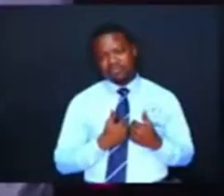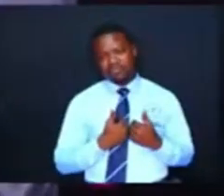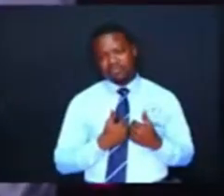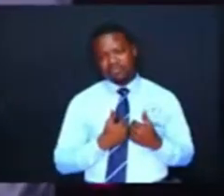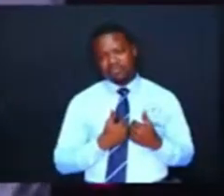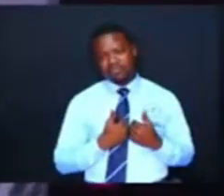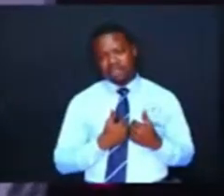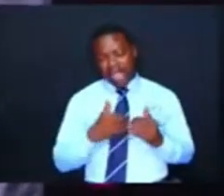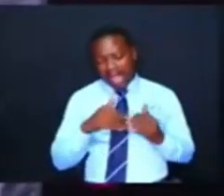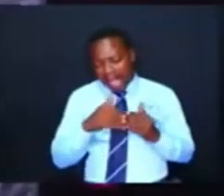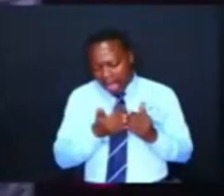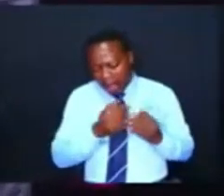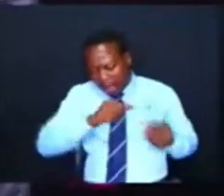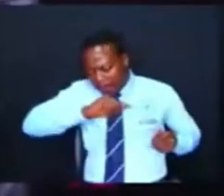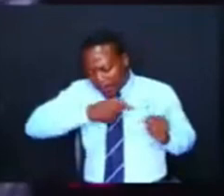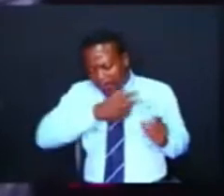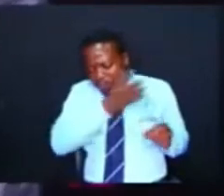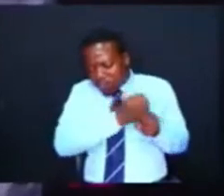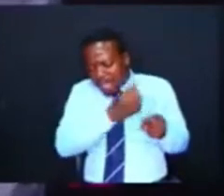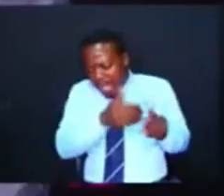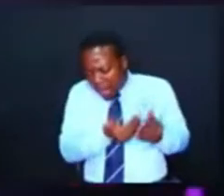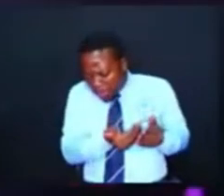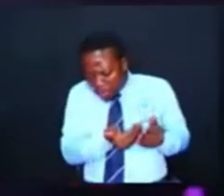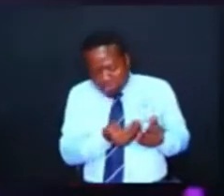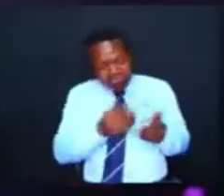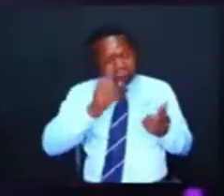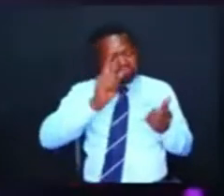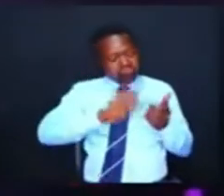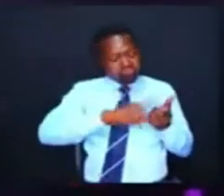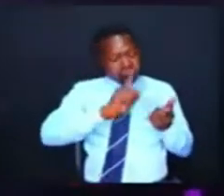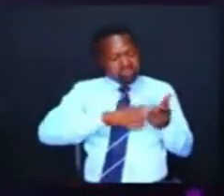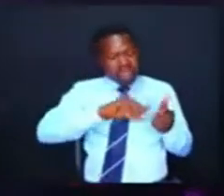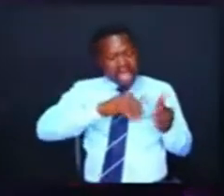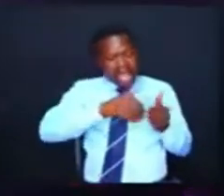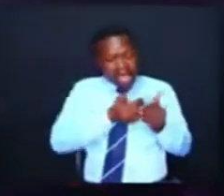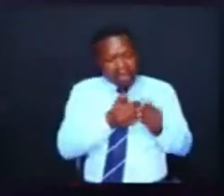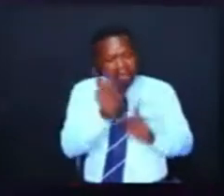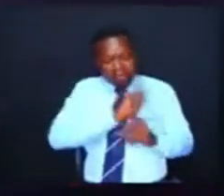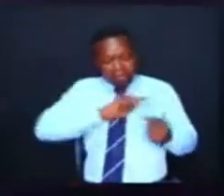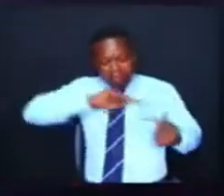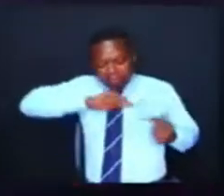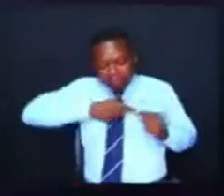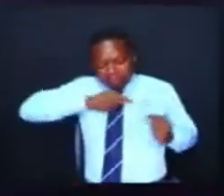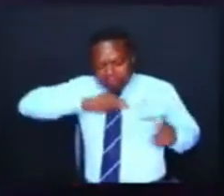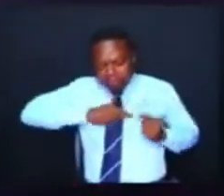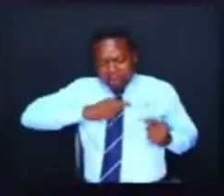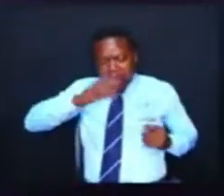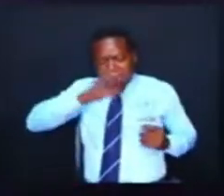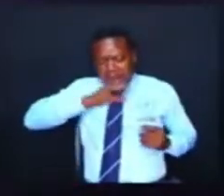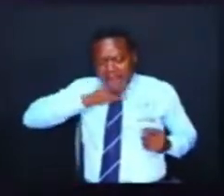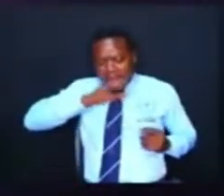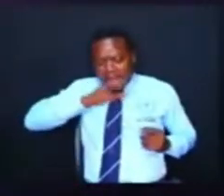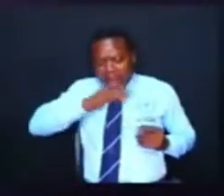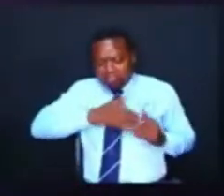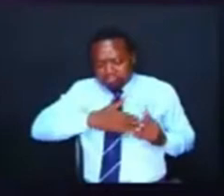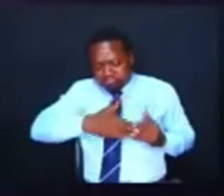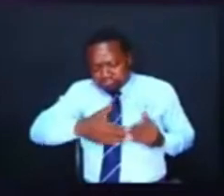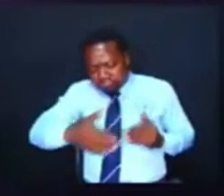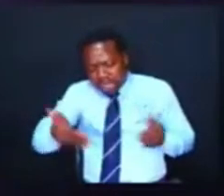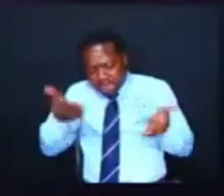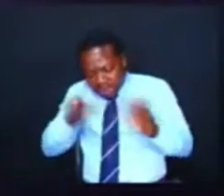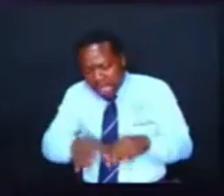How it is contracted and how it can lead to death and destruction.